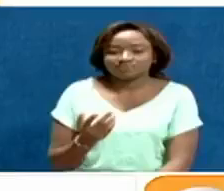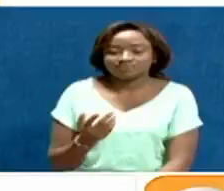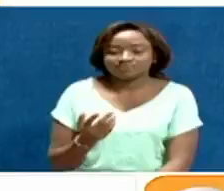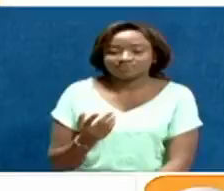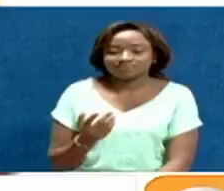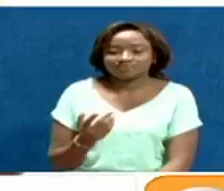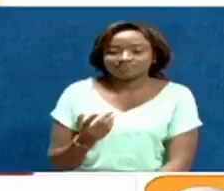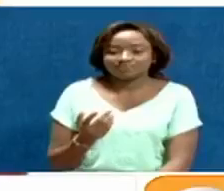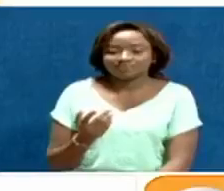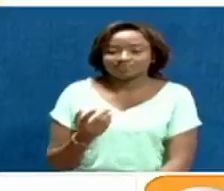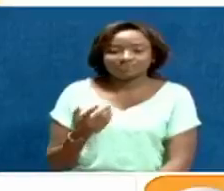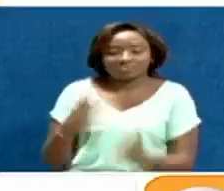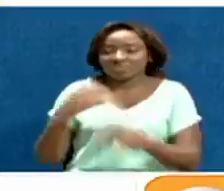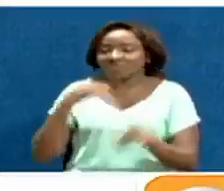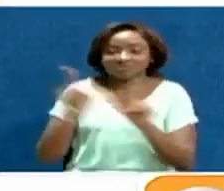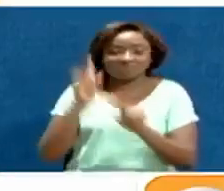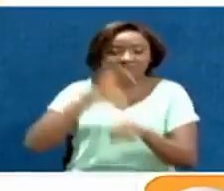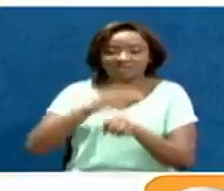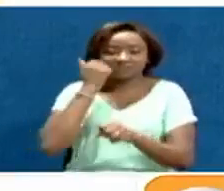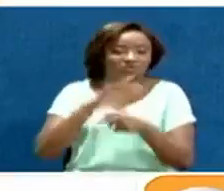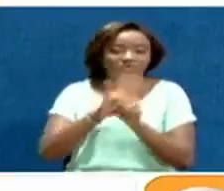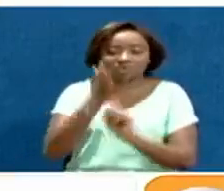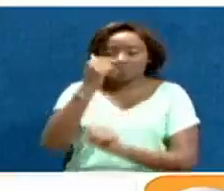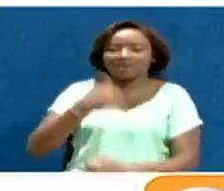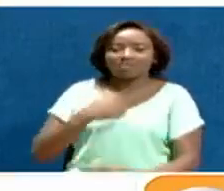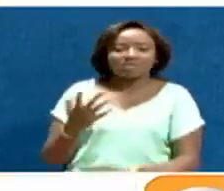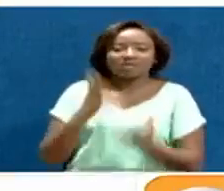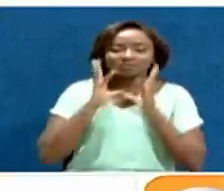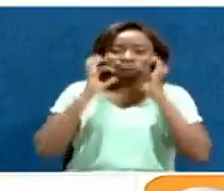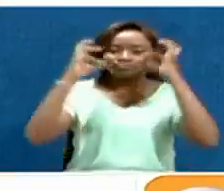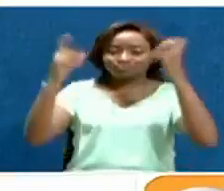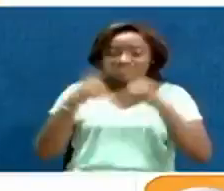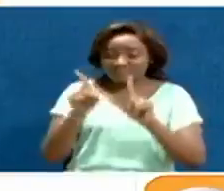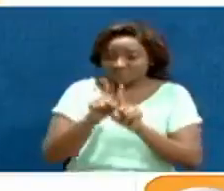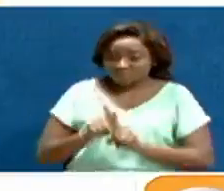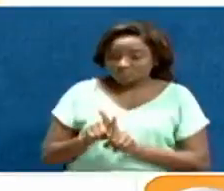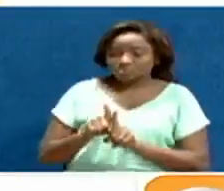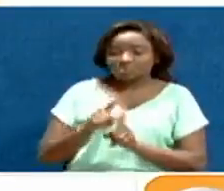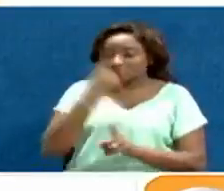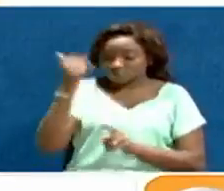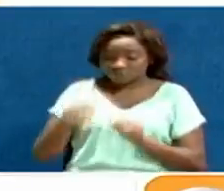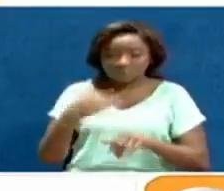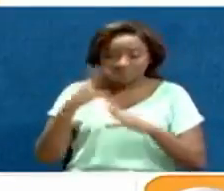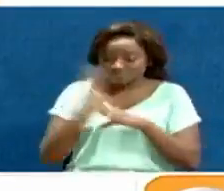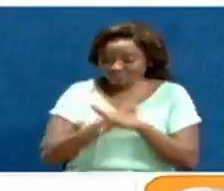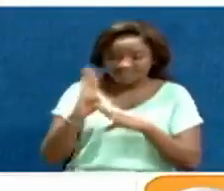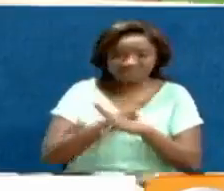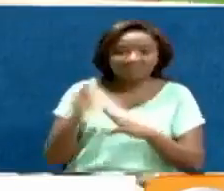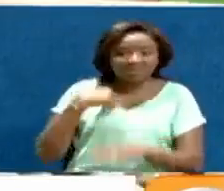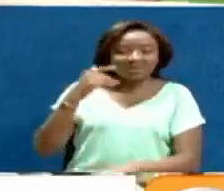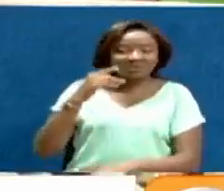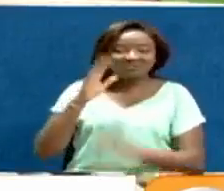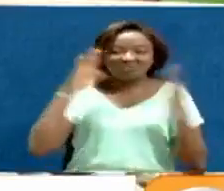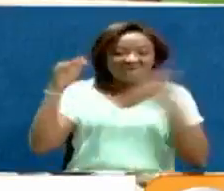na ugonjwa labda hata uwe wa COVID-19. Kwa sababu nimekuwa mtu ambaye ni mbize sana, sikupata hata kusijua kama COVID